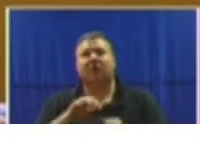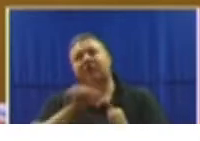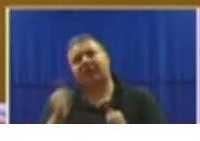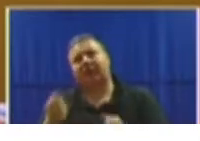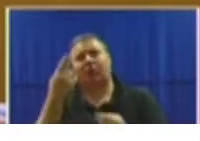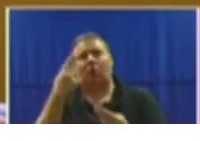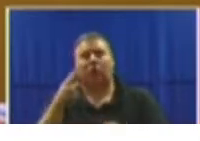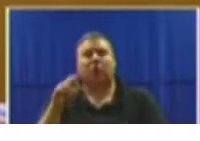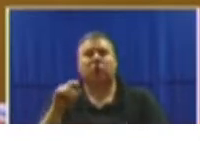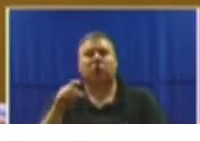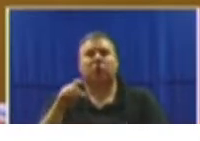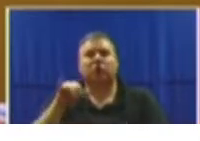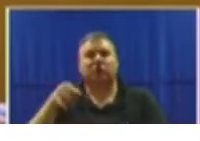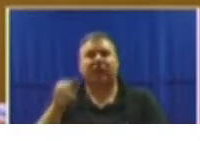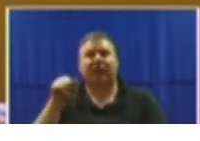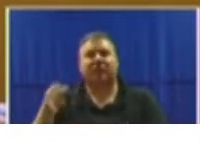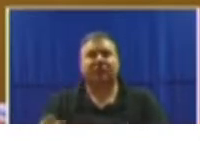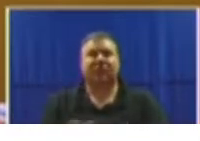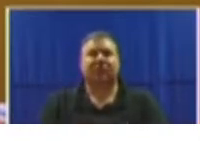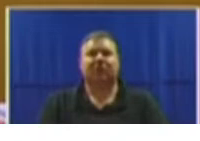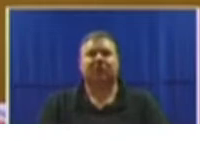Gyanki.